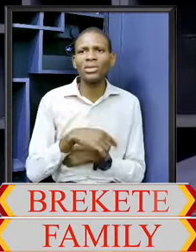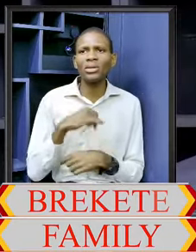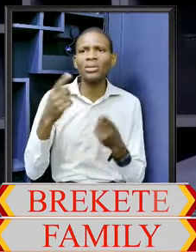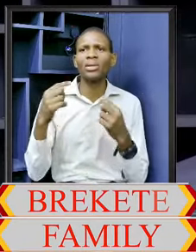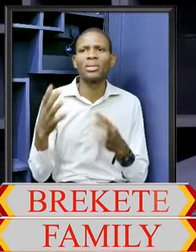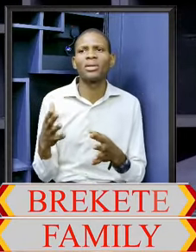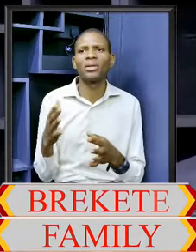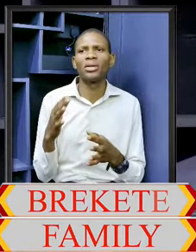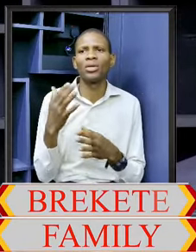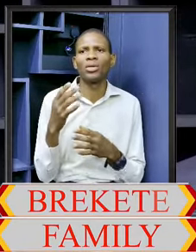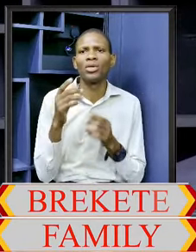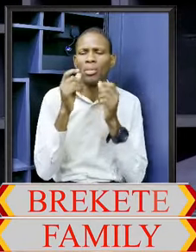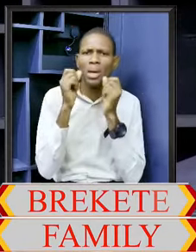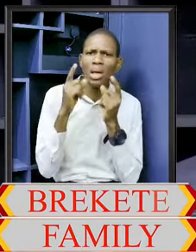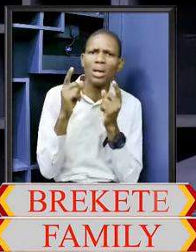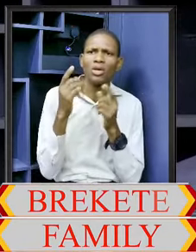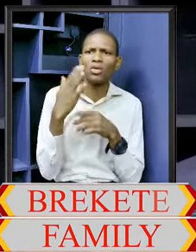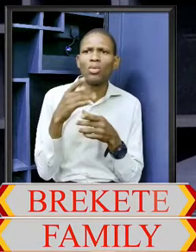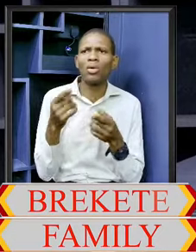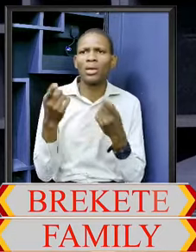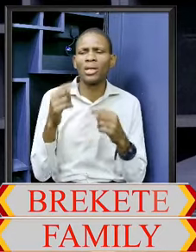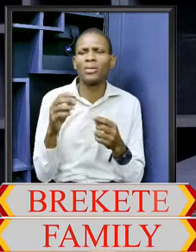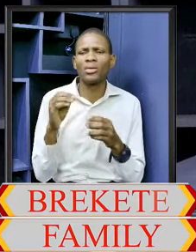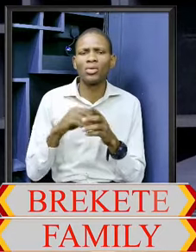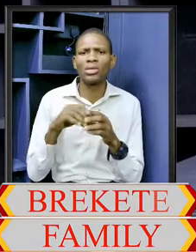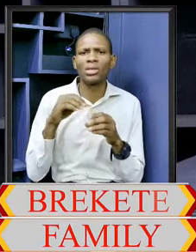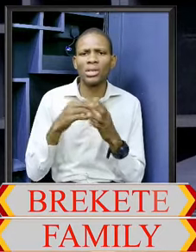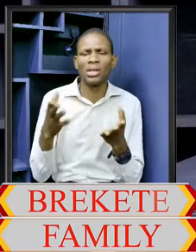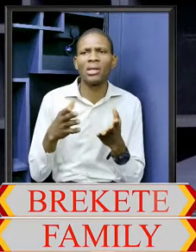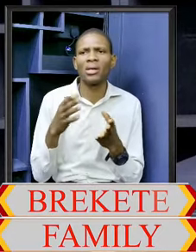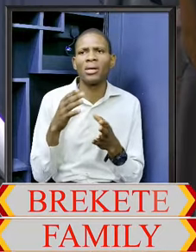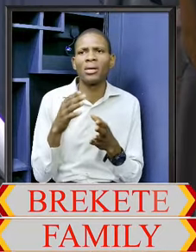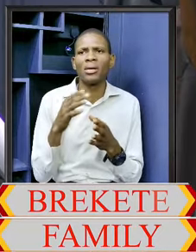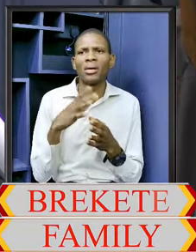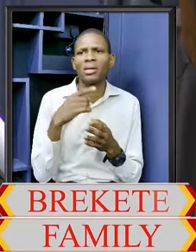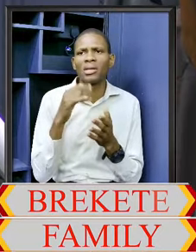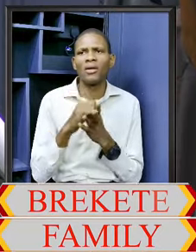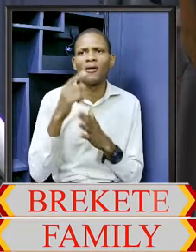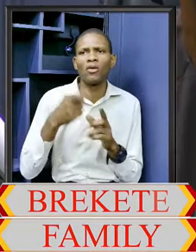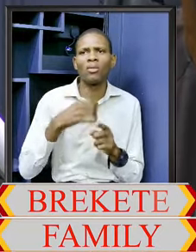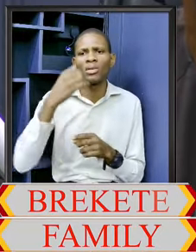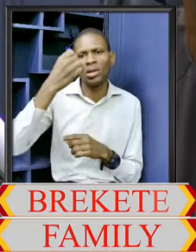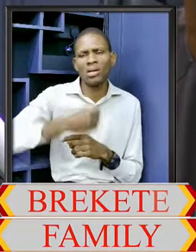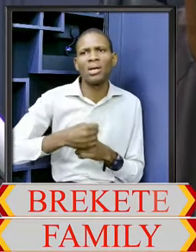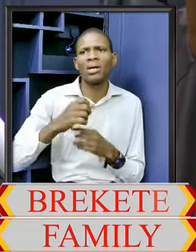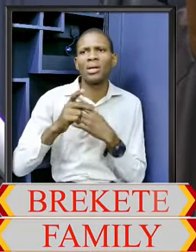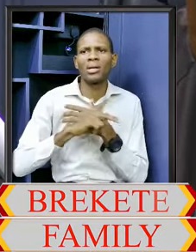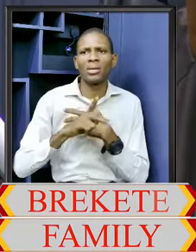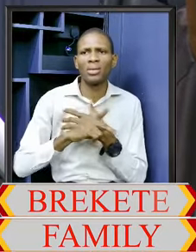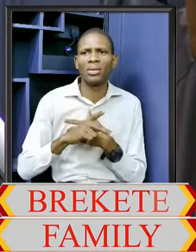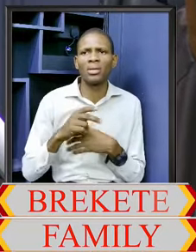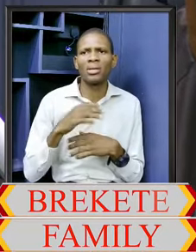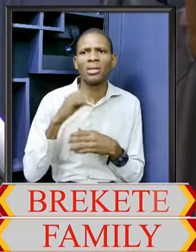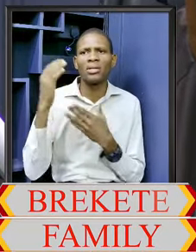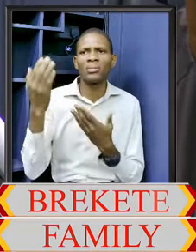I come here, surprisingly somebody came into the studio, same from Southern Kaduna. He brought one bag